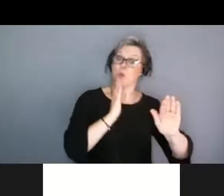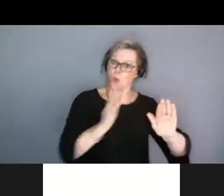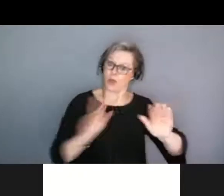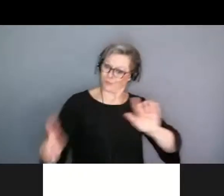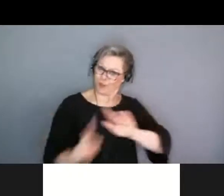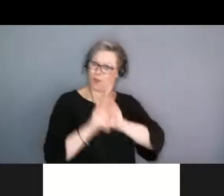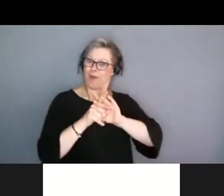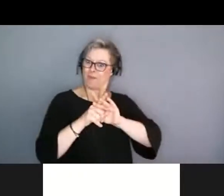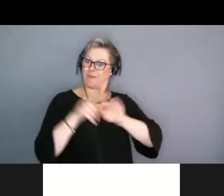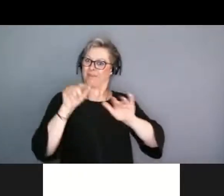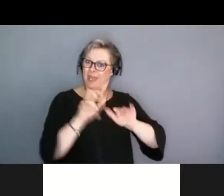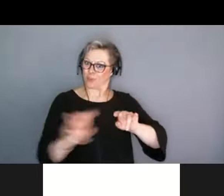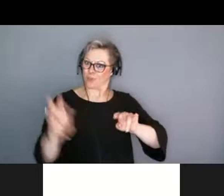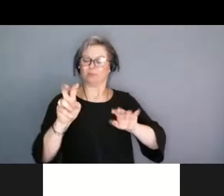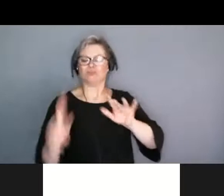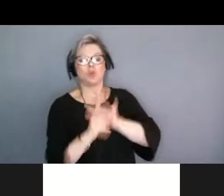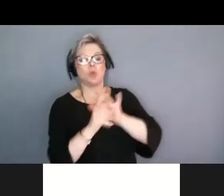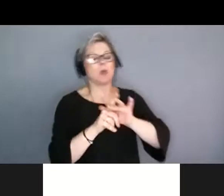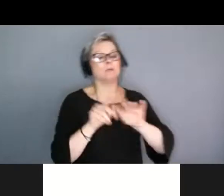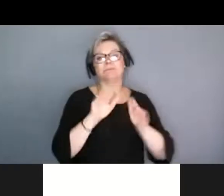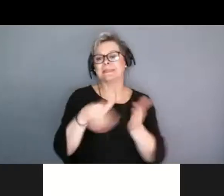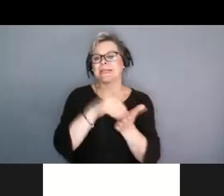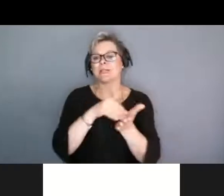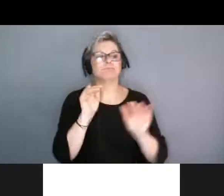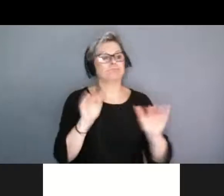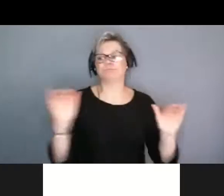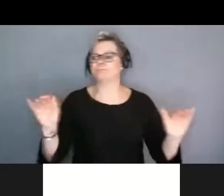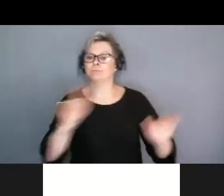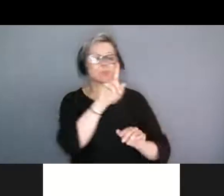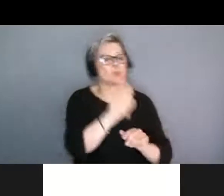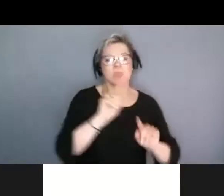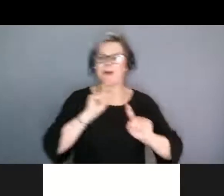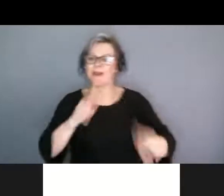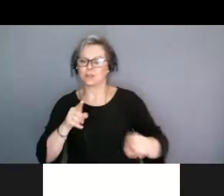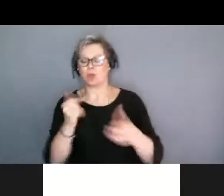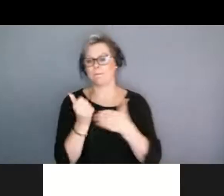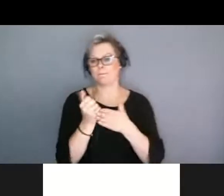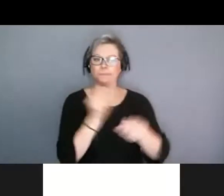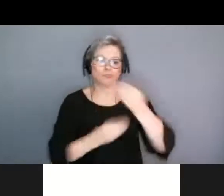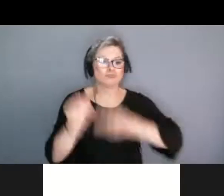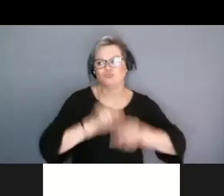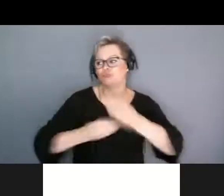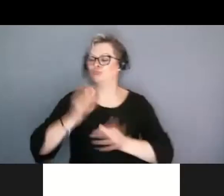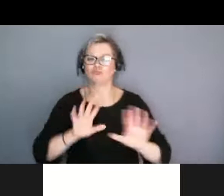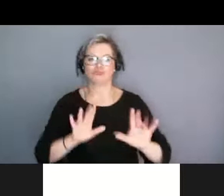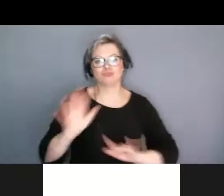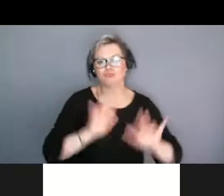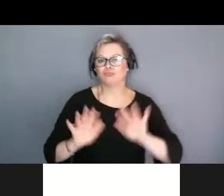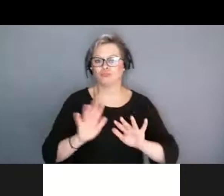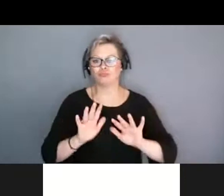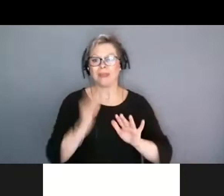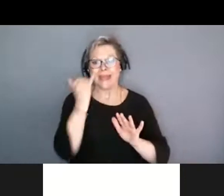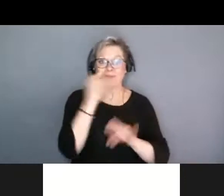to field questions, any questions and answers, or help to direct people if they needed help.